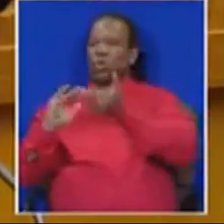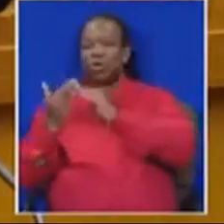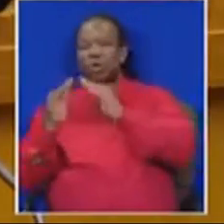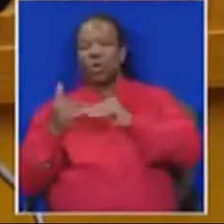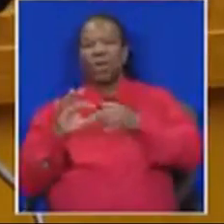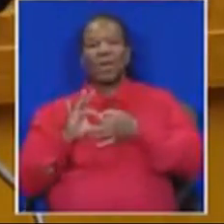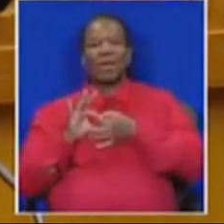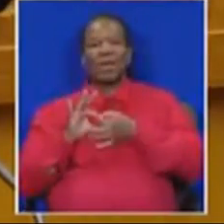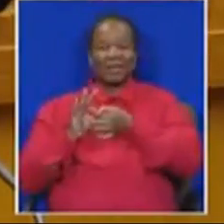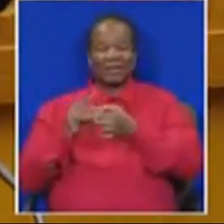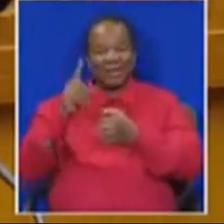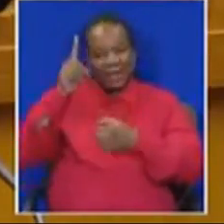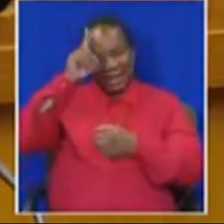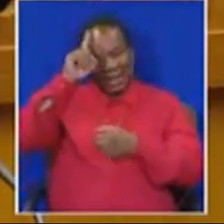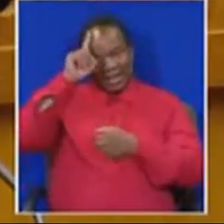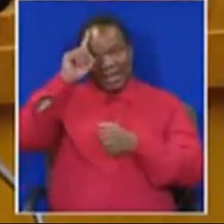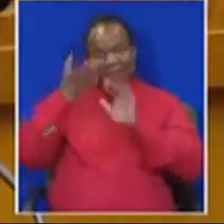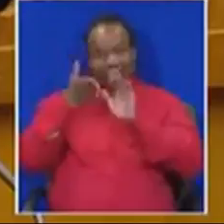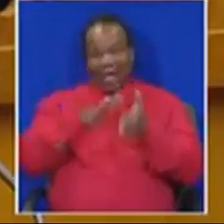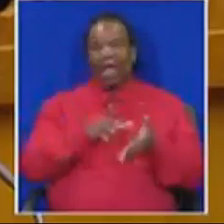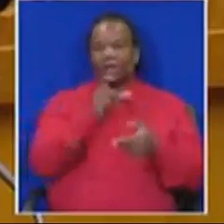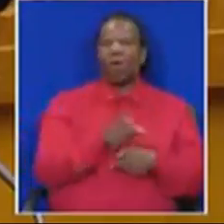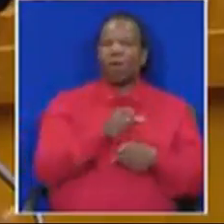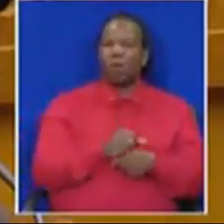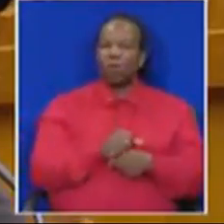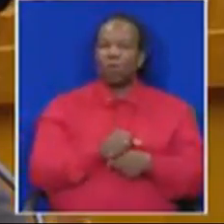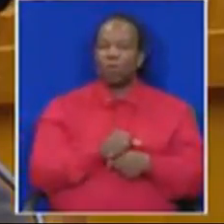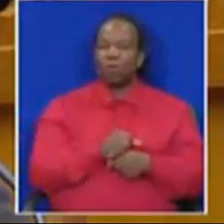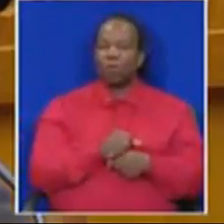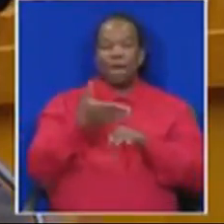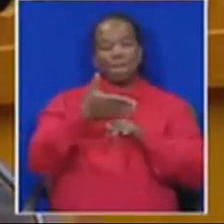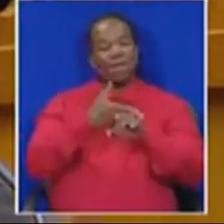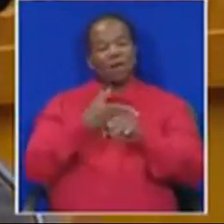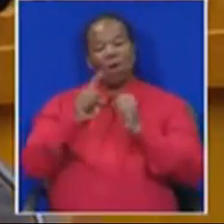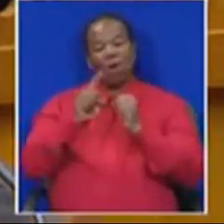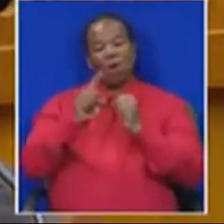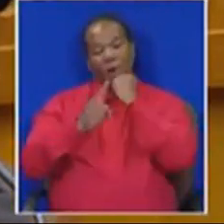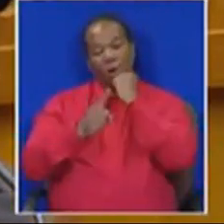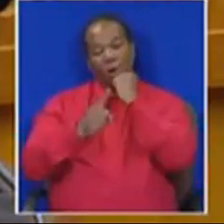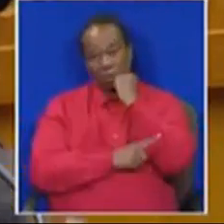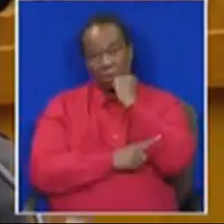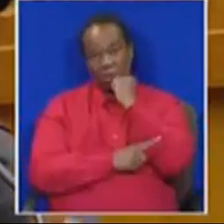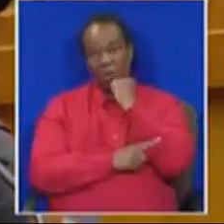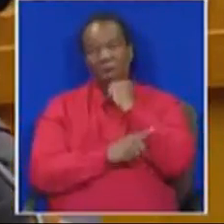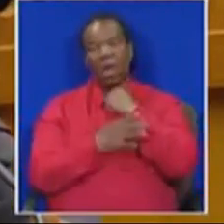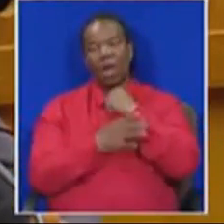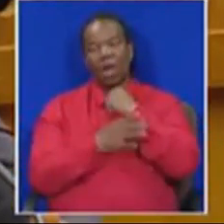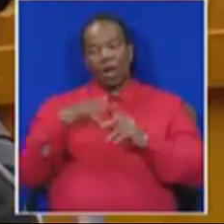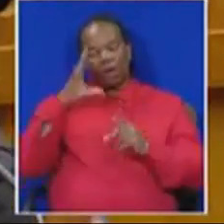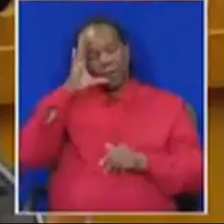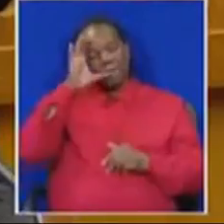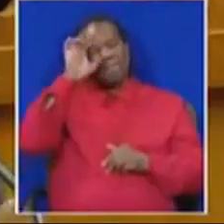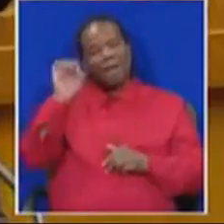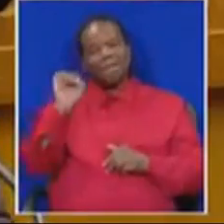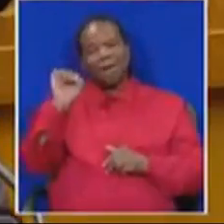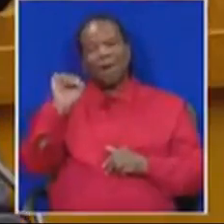Mandela dedicated his life. As I conclude, allow me to recall the words of